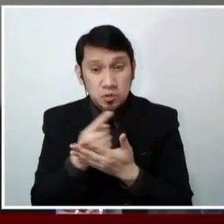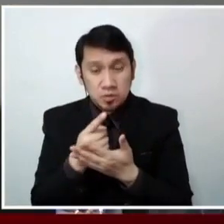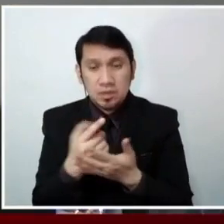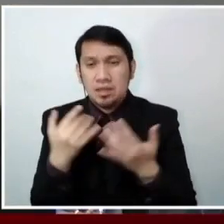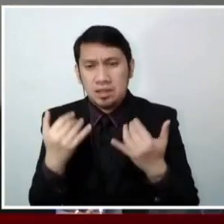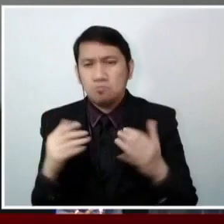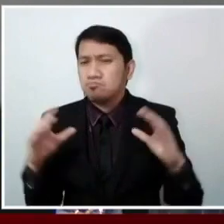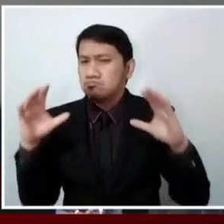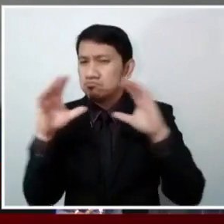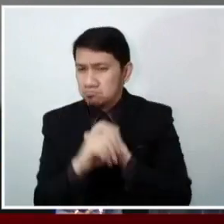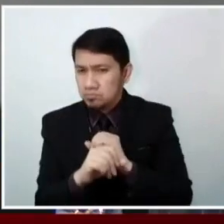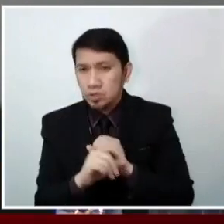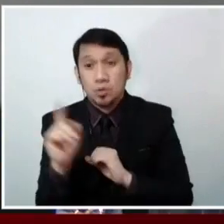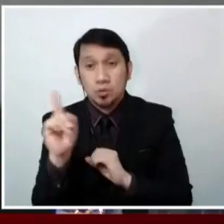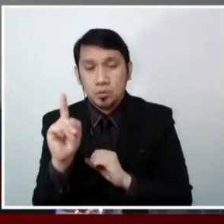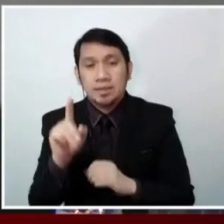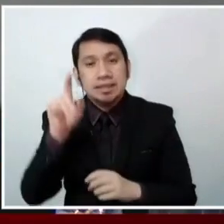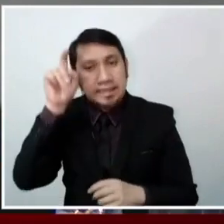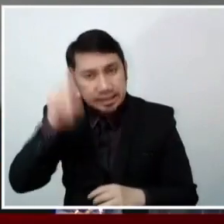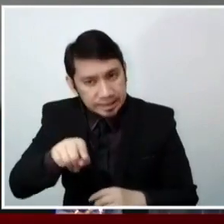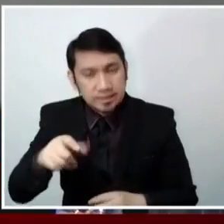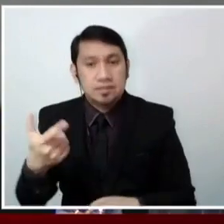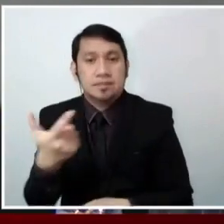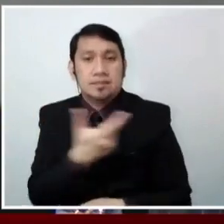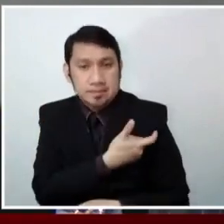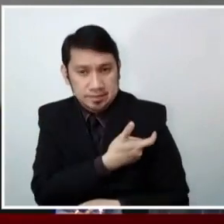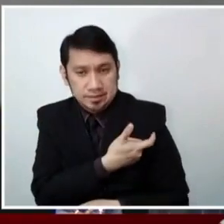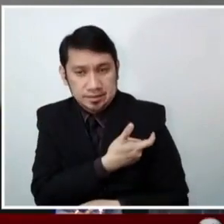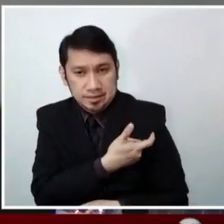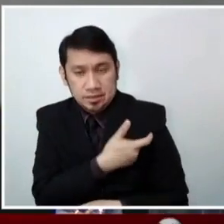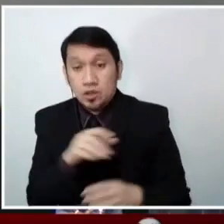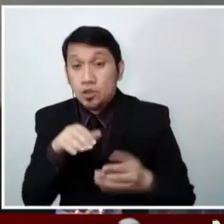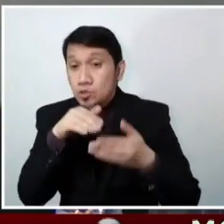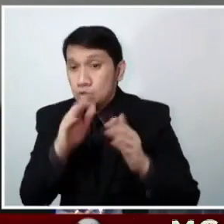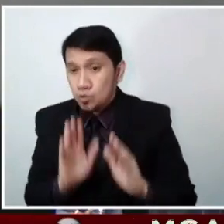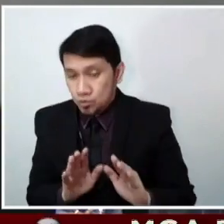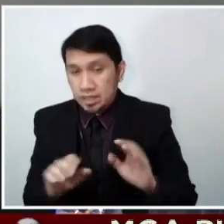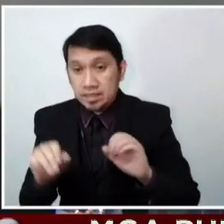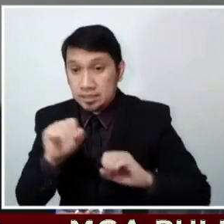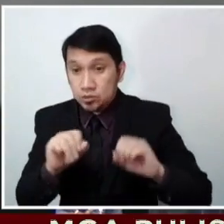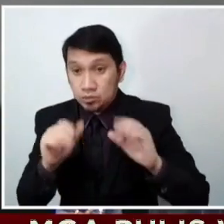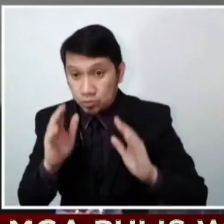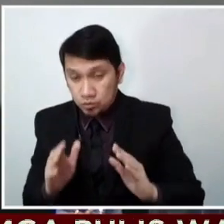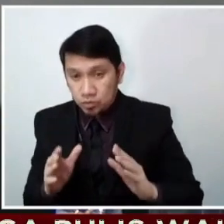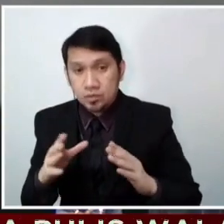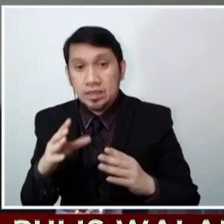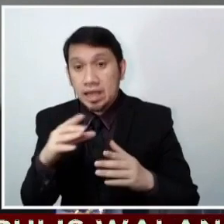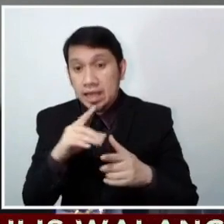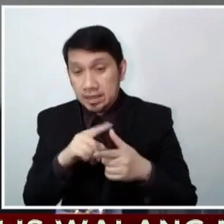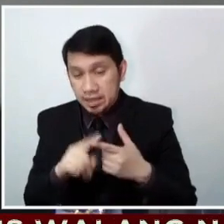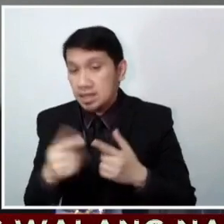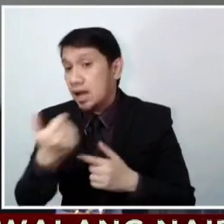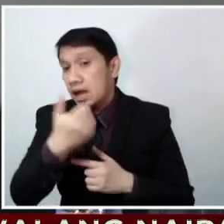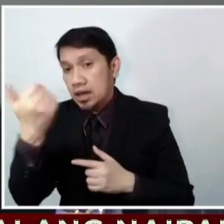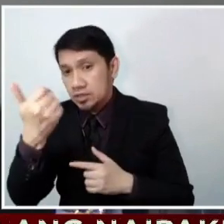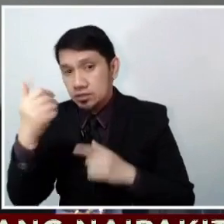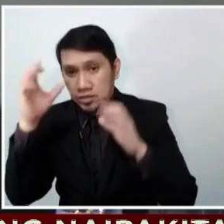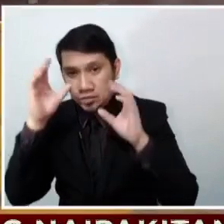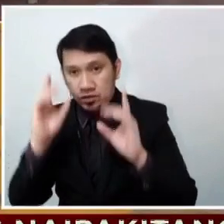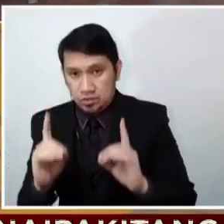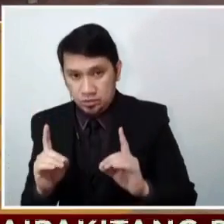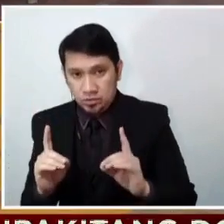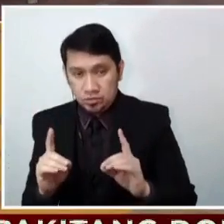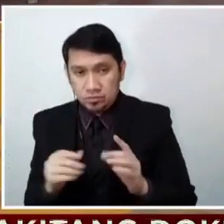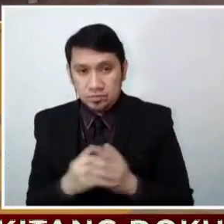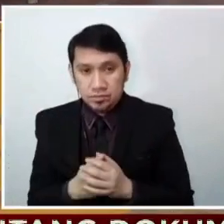is, we must vaccinate the student athletes and the rest of the education stakeholders. Yun ang